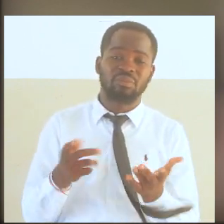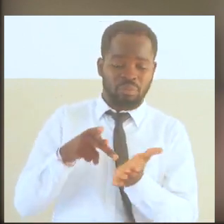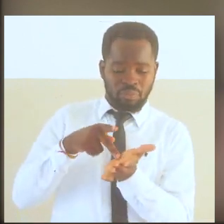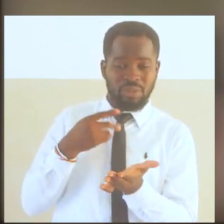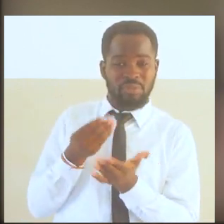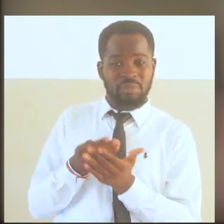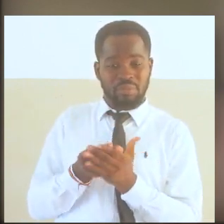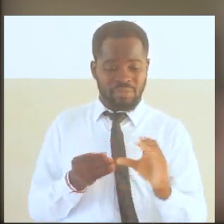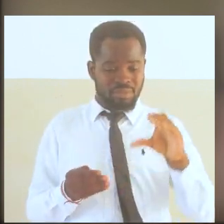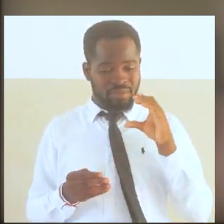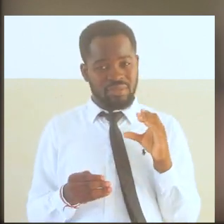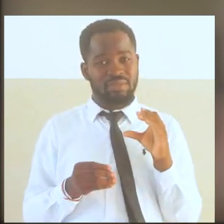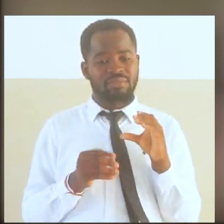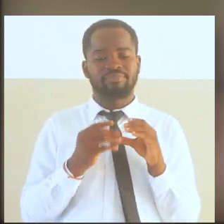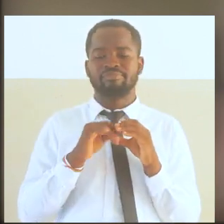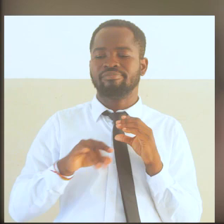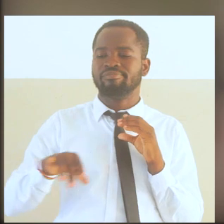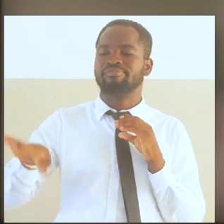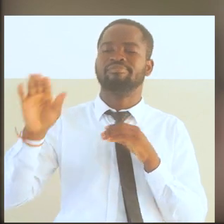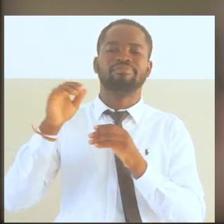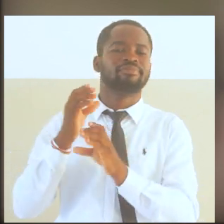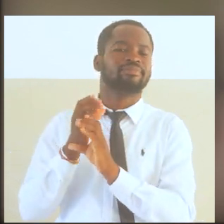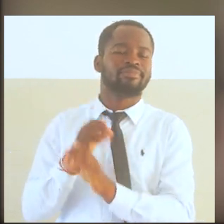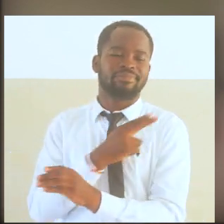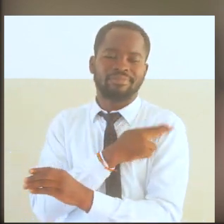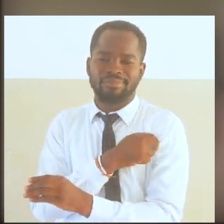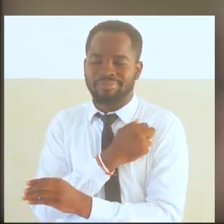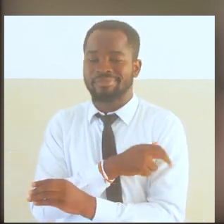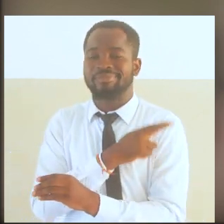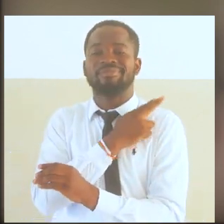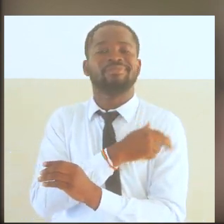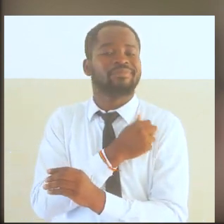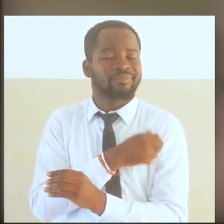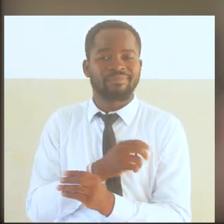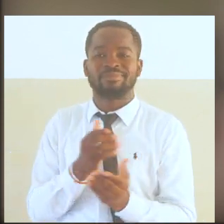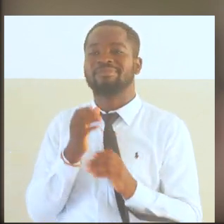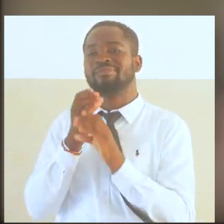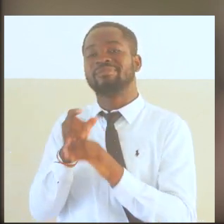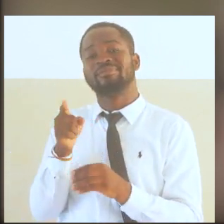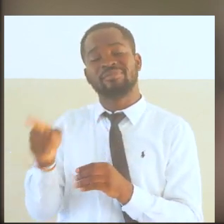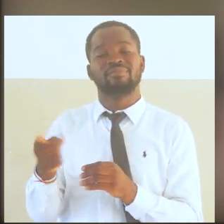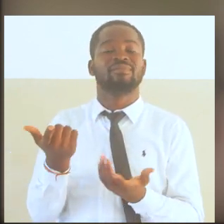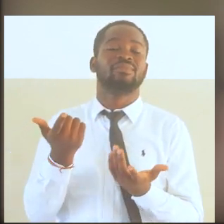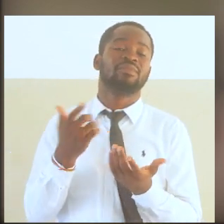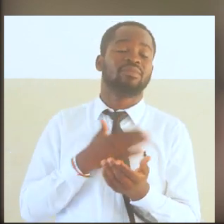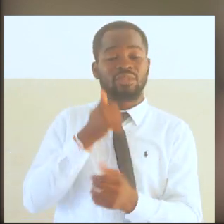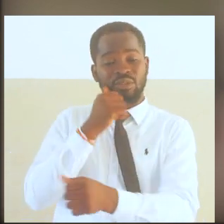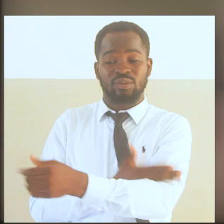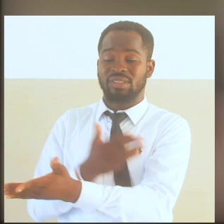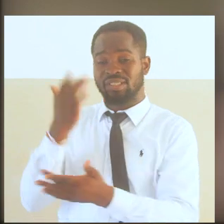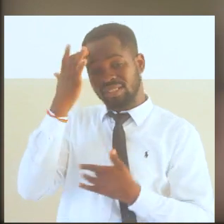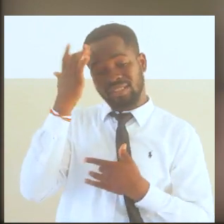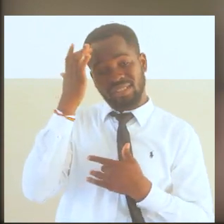disgraced or something, and having to deal with this, the misery, and then the emotional stress, the